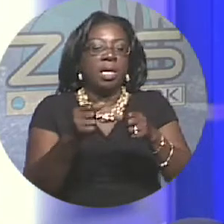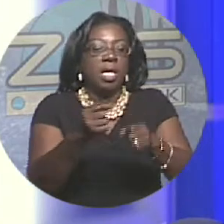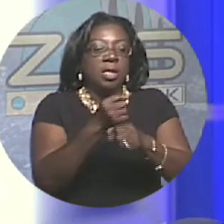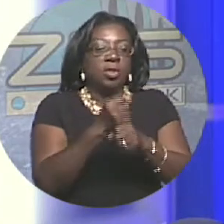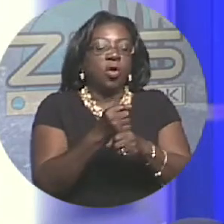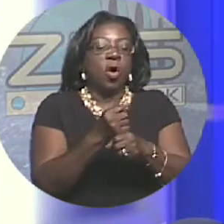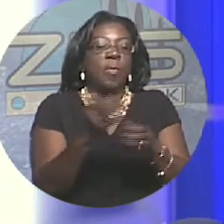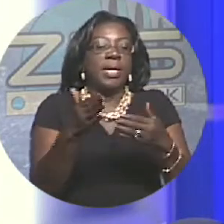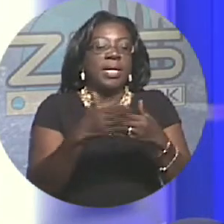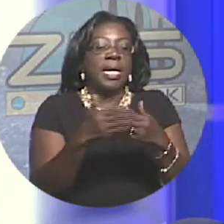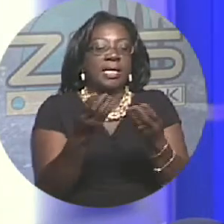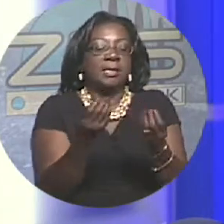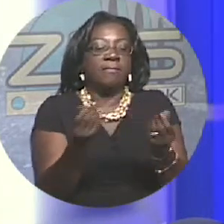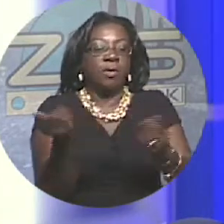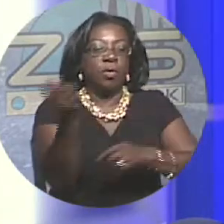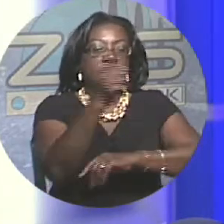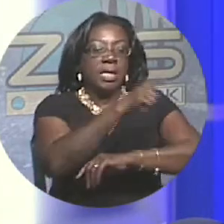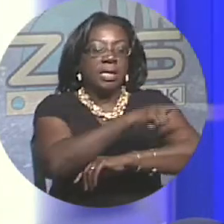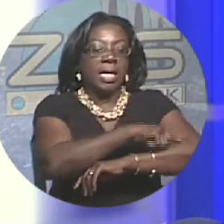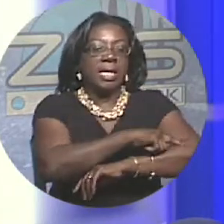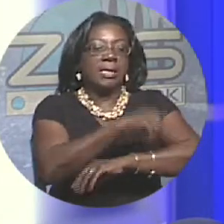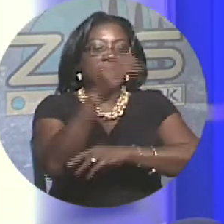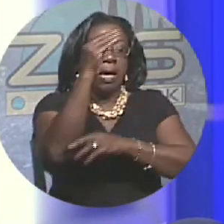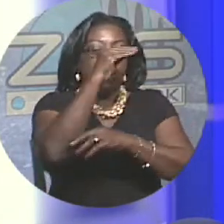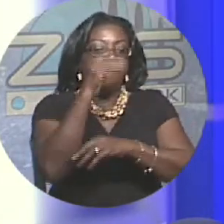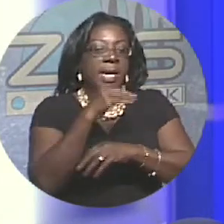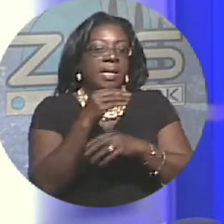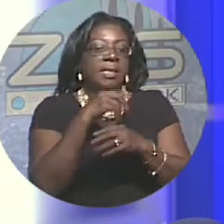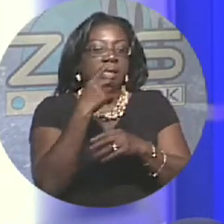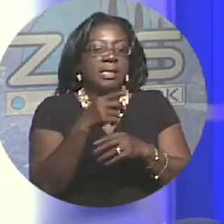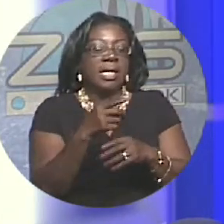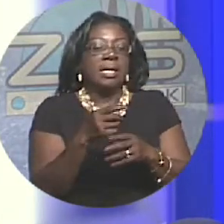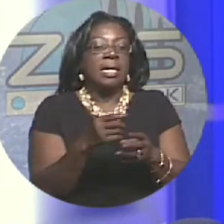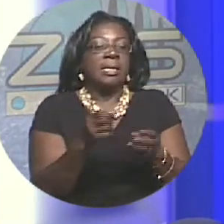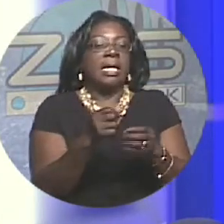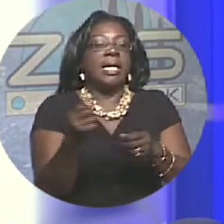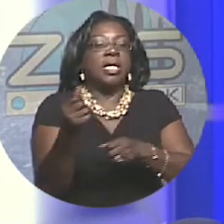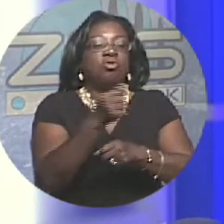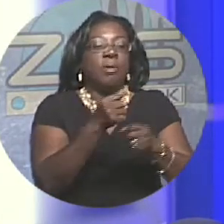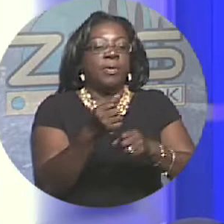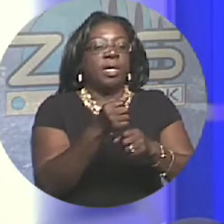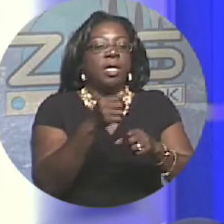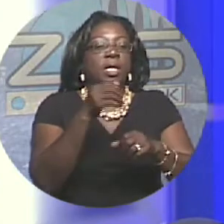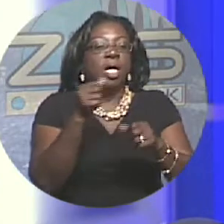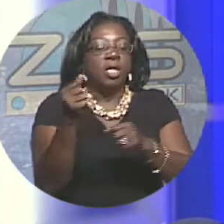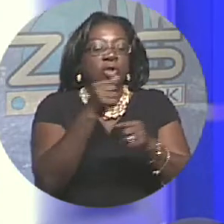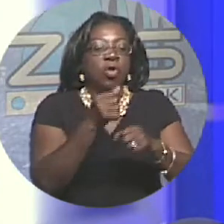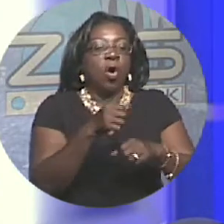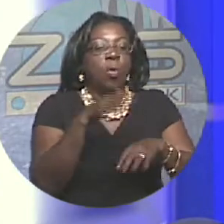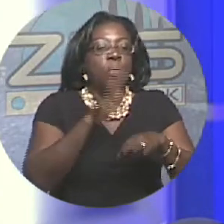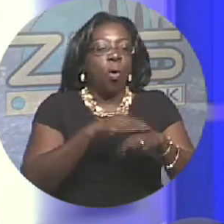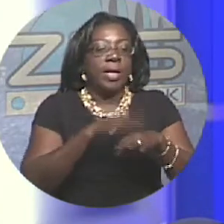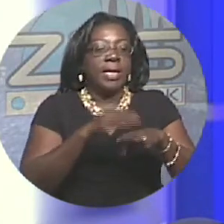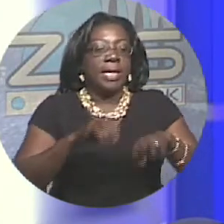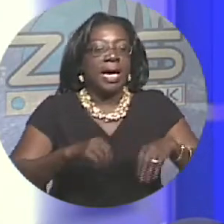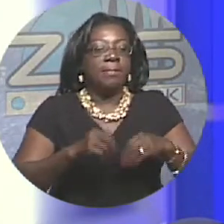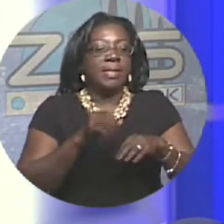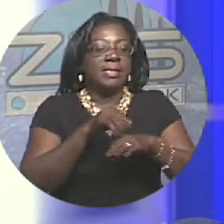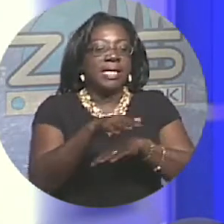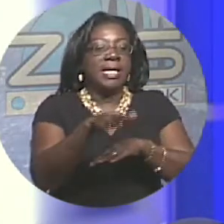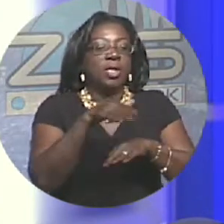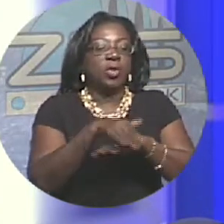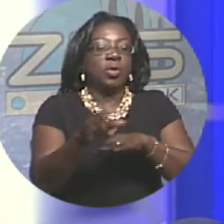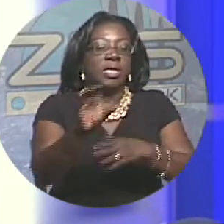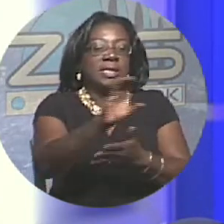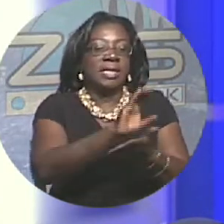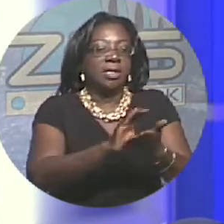within the next few days. Met officials will further advise that a tropical storm warning could be issued for the central and southern